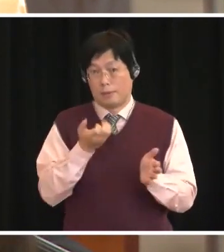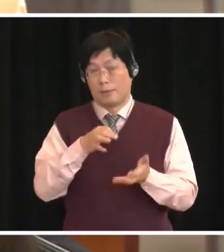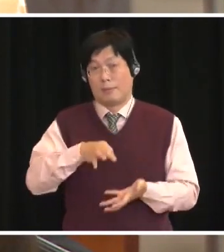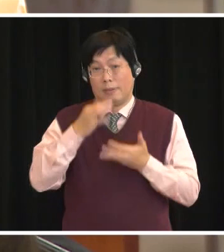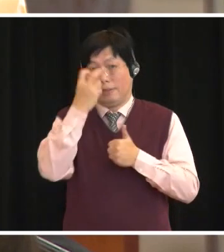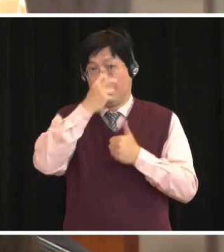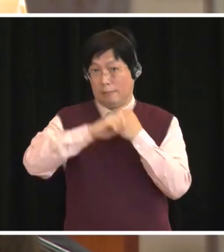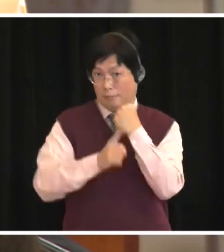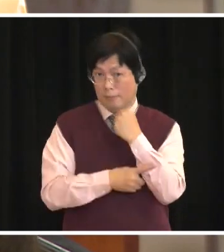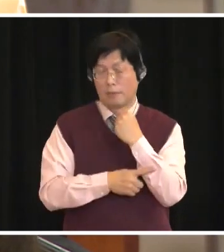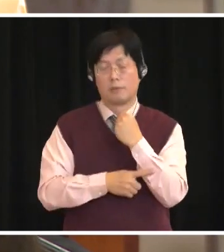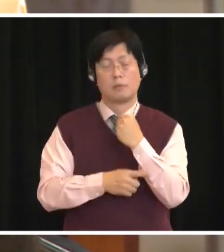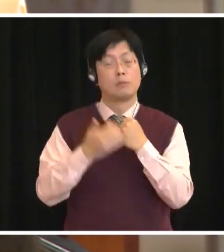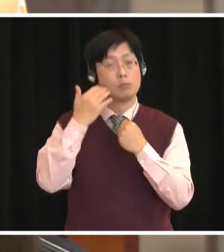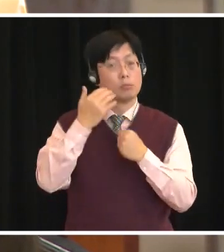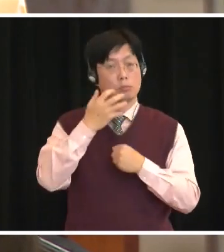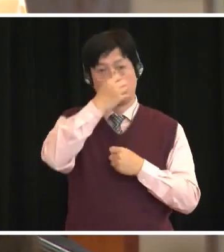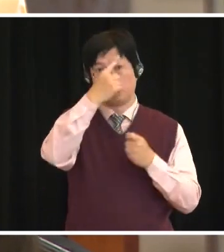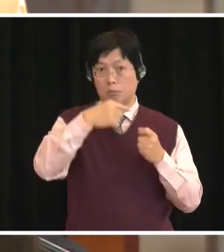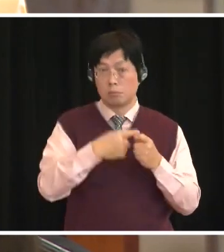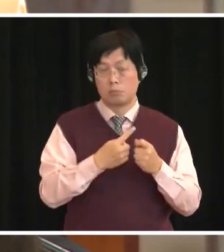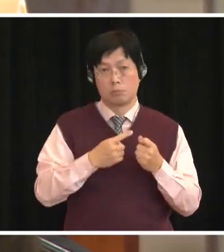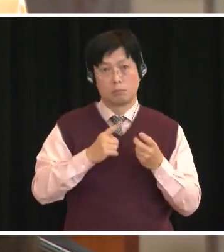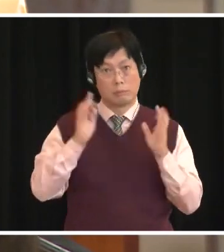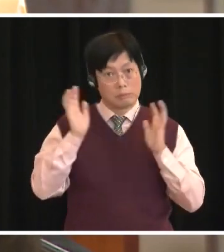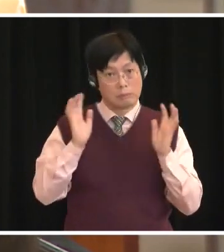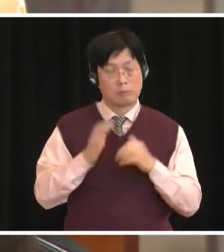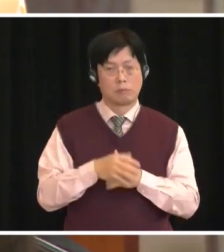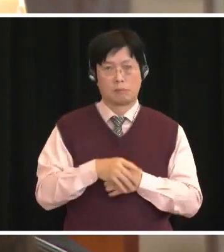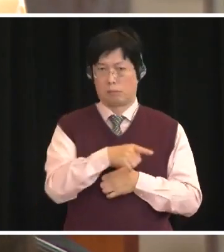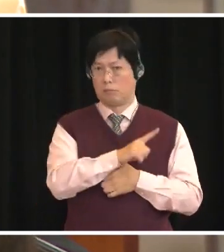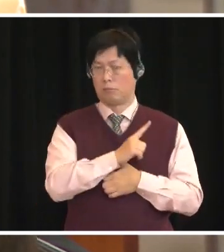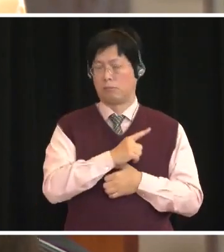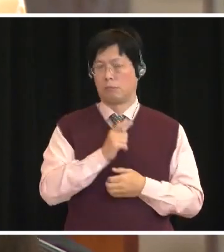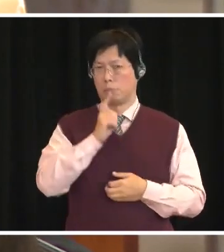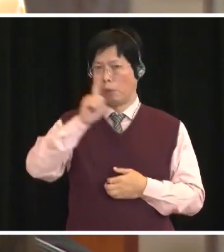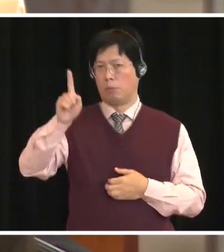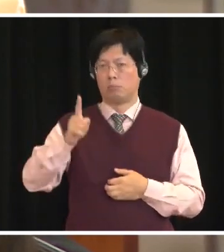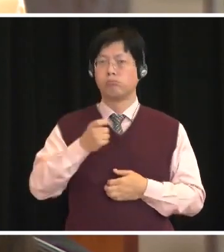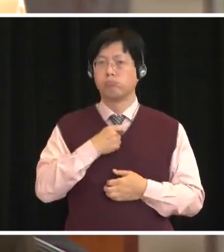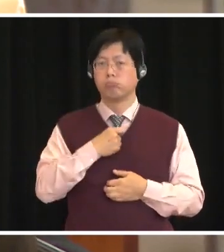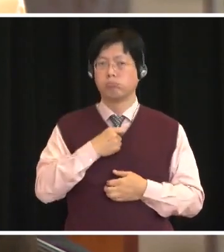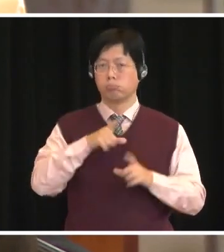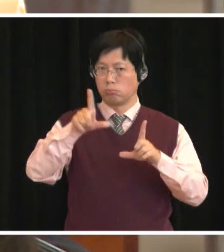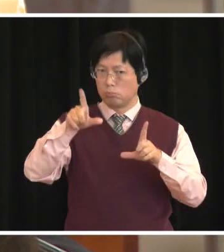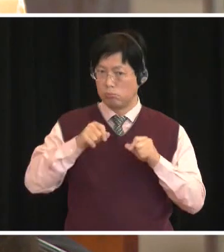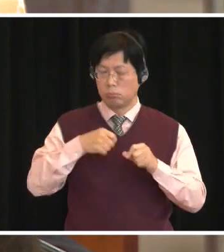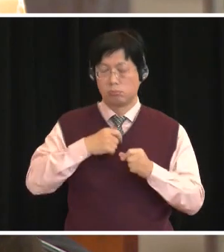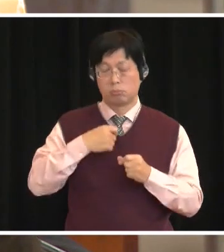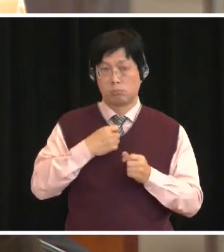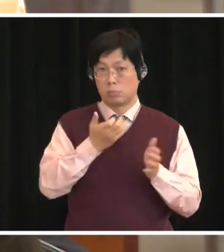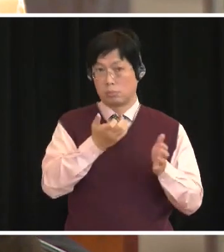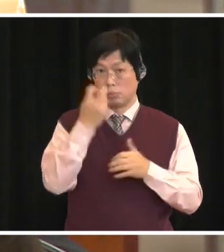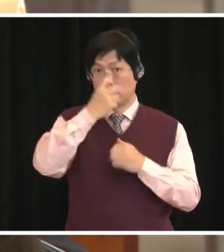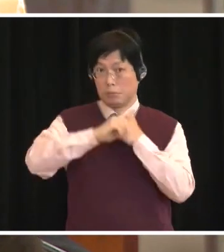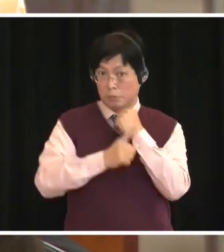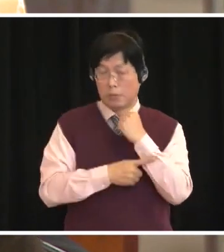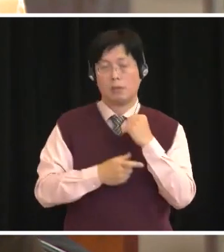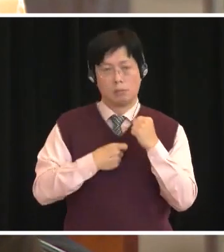according to the Habeas Corpus Act, if the child or the juvenile